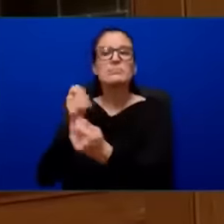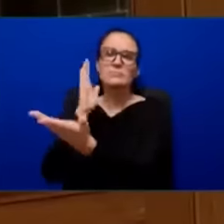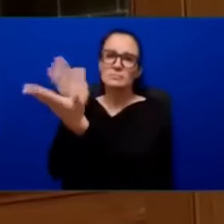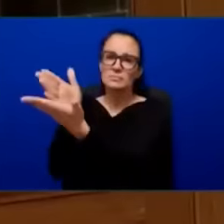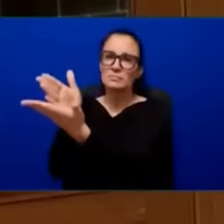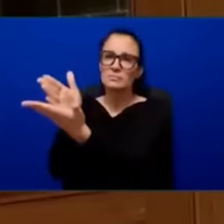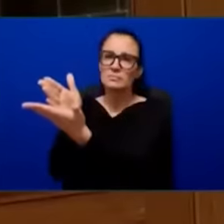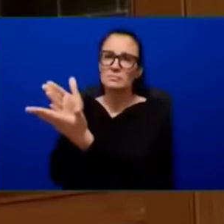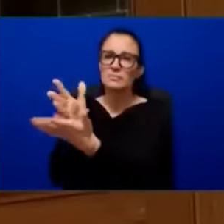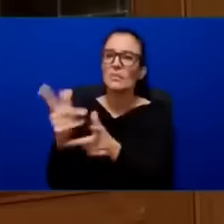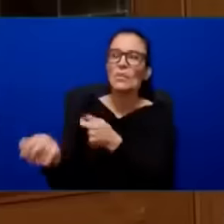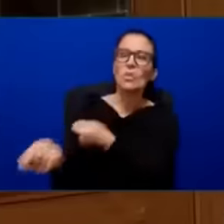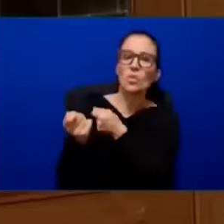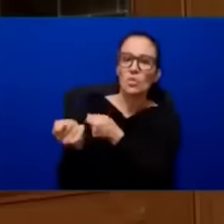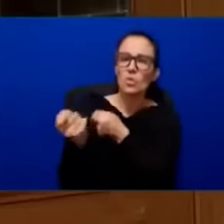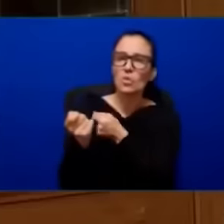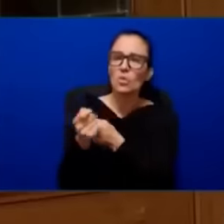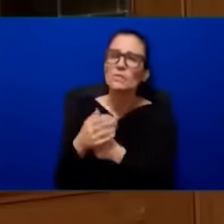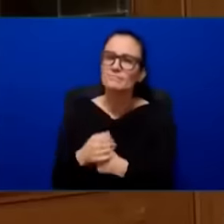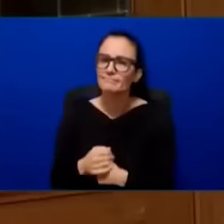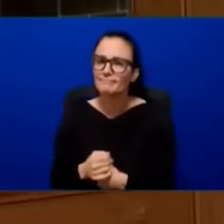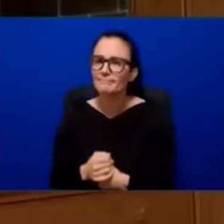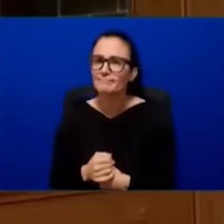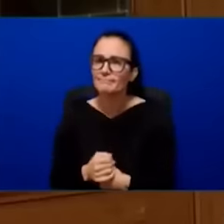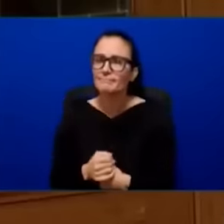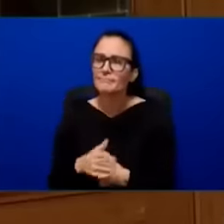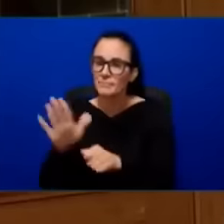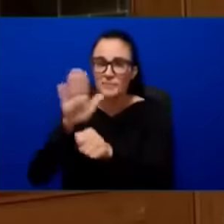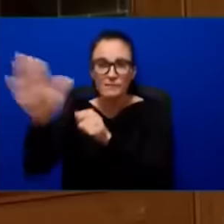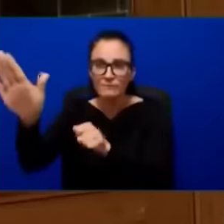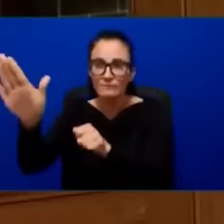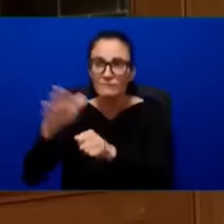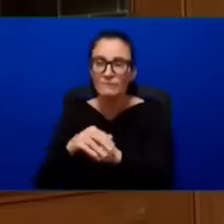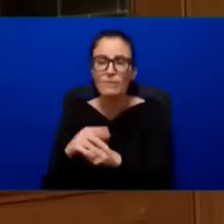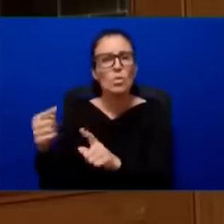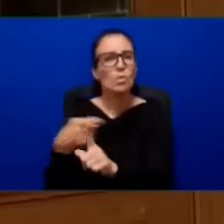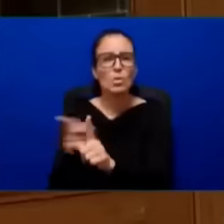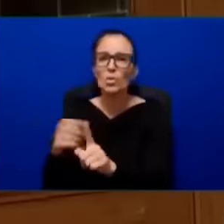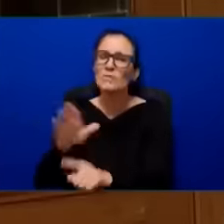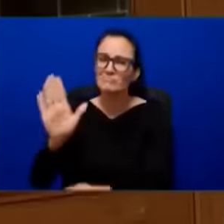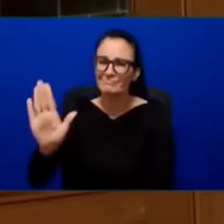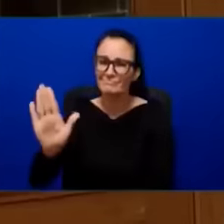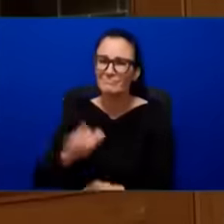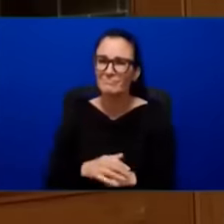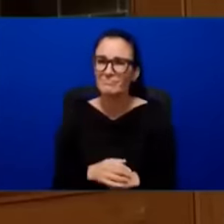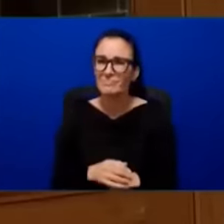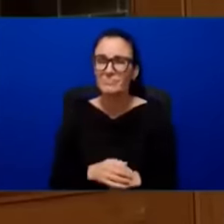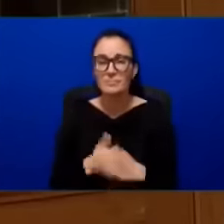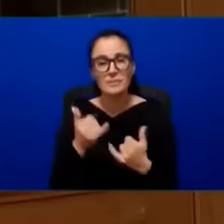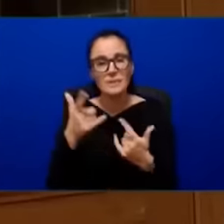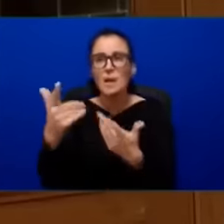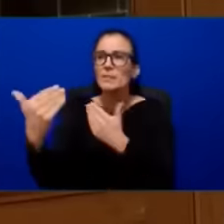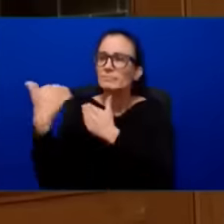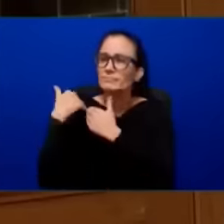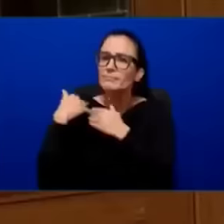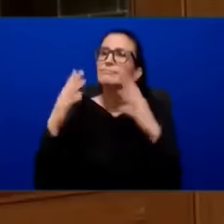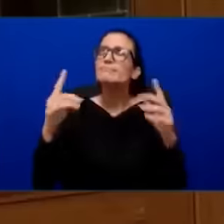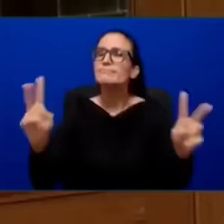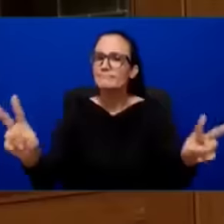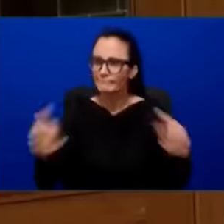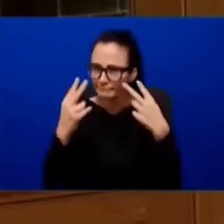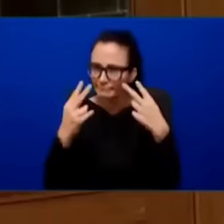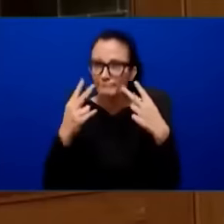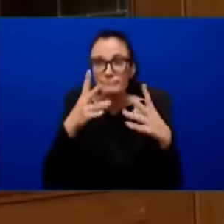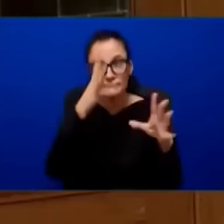enough coercing, and enough deflecting. It's time to be held accountable. My question to the NDP Premier, Mr. Speaker,